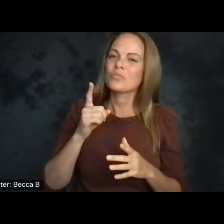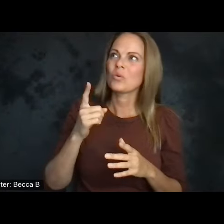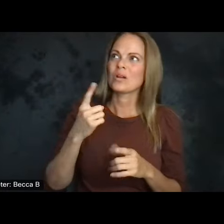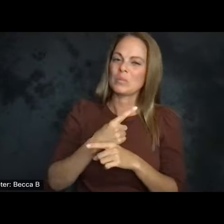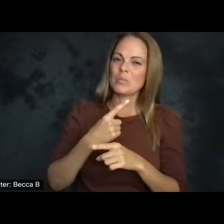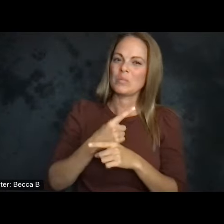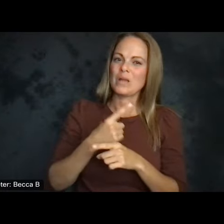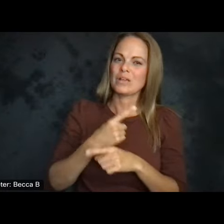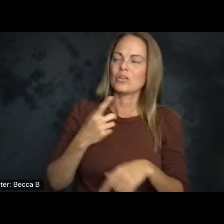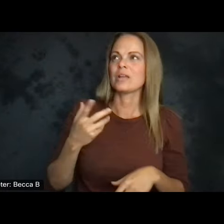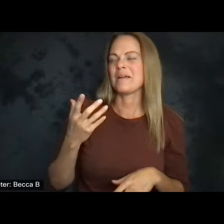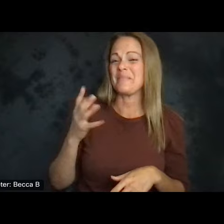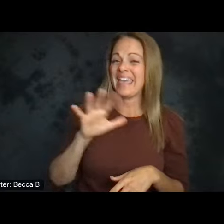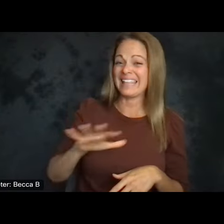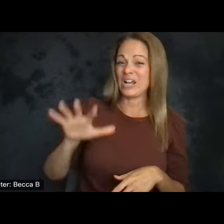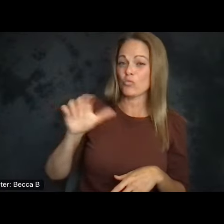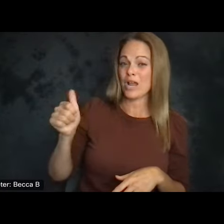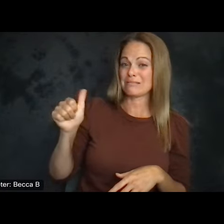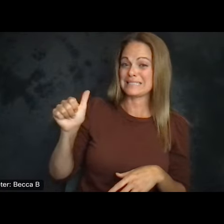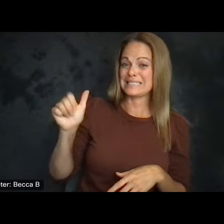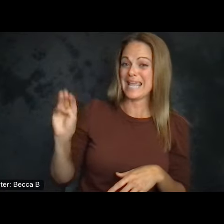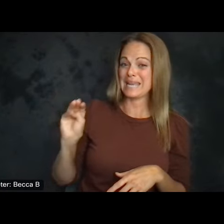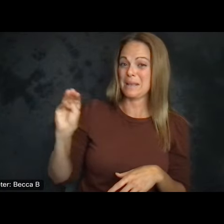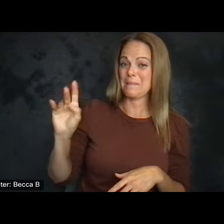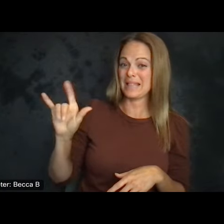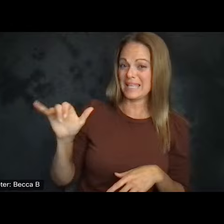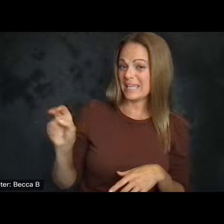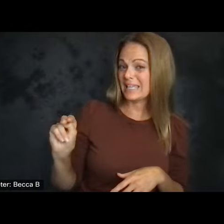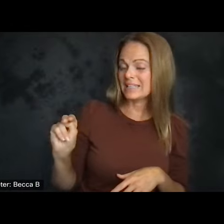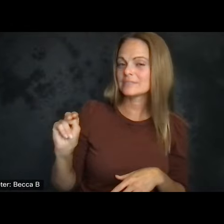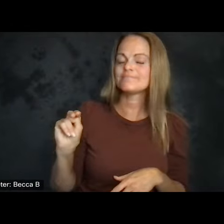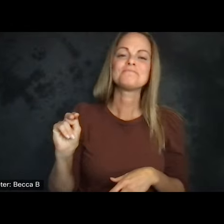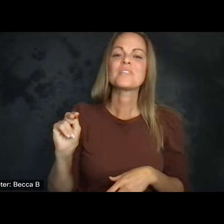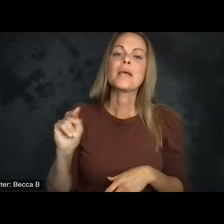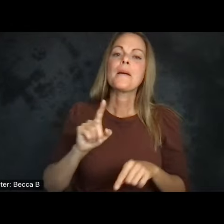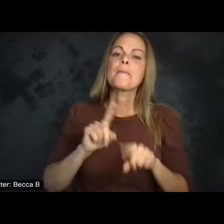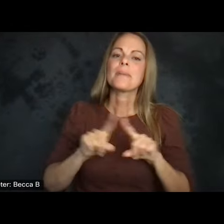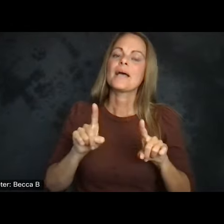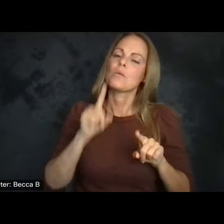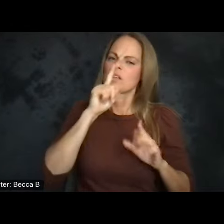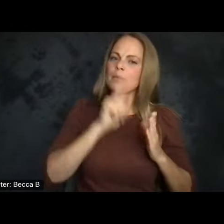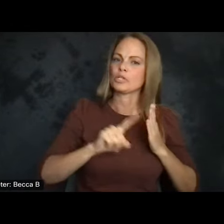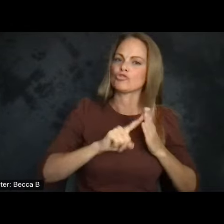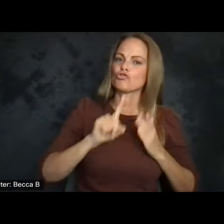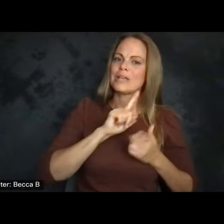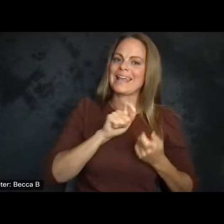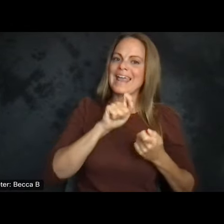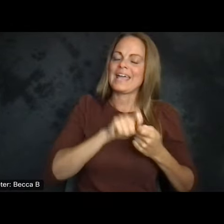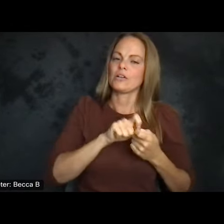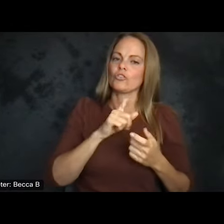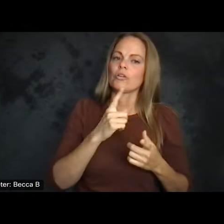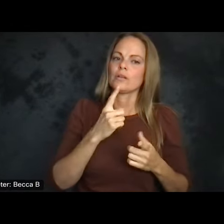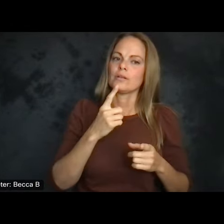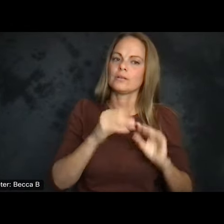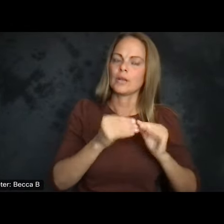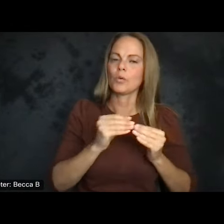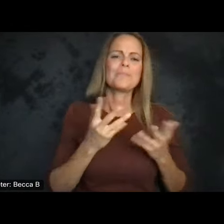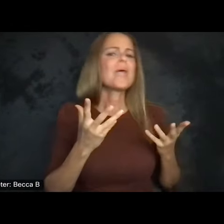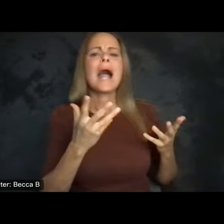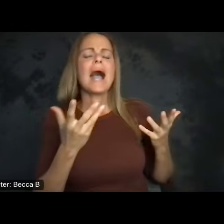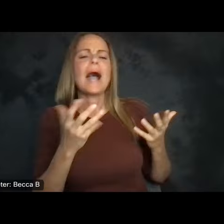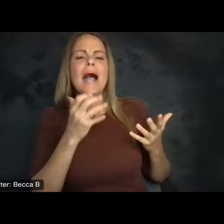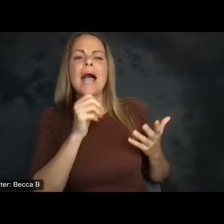million. Okay. It comes to my recollection, but let me go back and get the number on those dams. And I'm by no way trying to indicate that all of